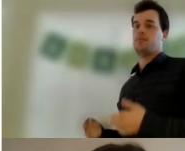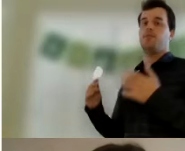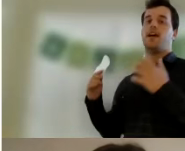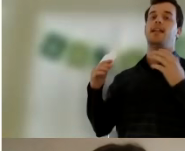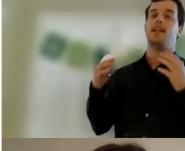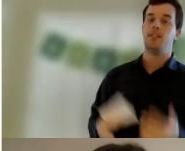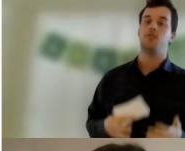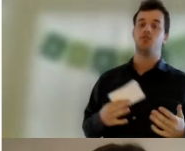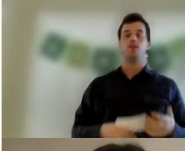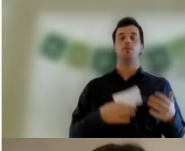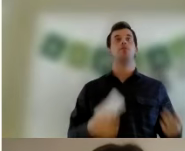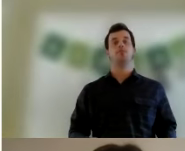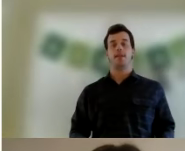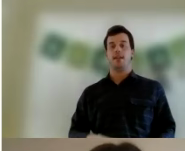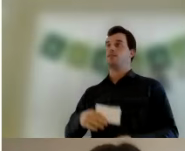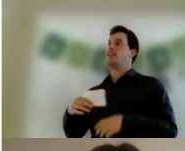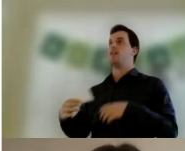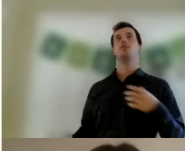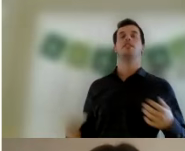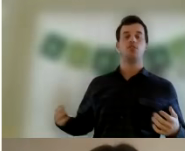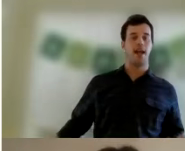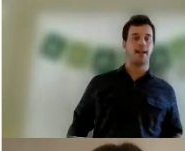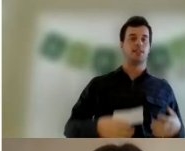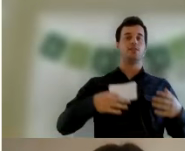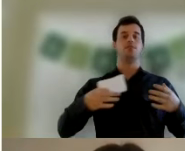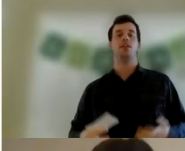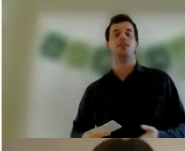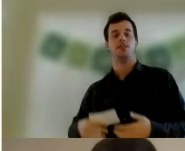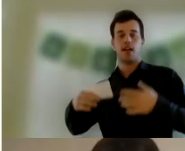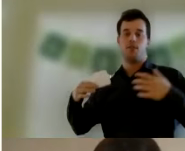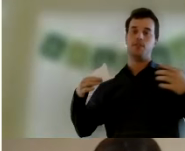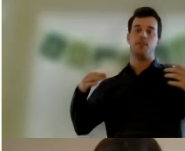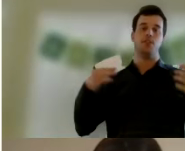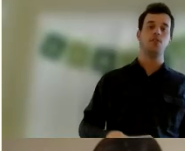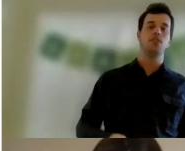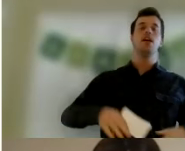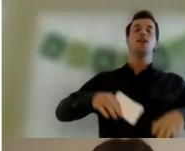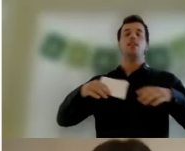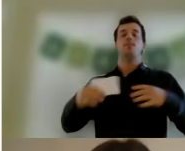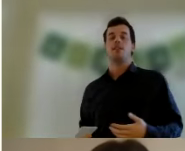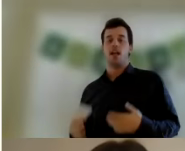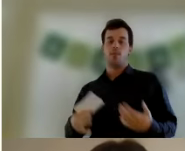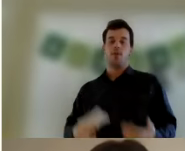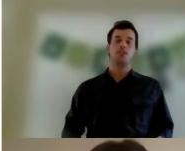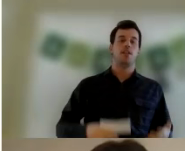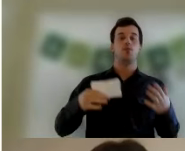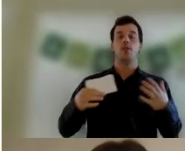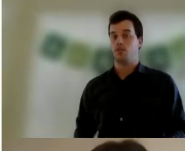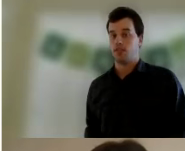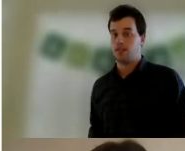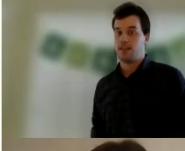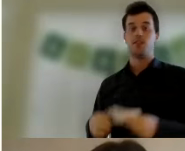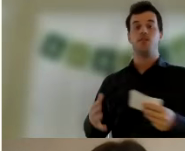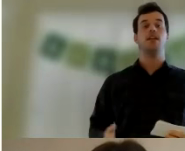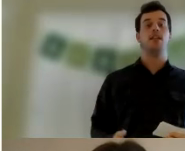invoice systems provide a digital trail for approved spending. In other words, it tracks the funds, how the funds are used, the amount and how much and for